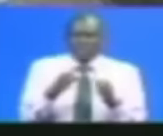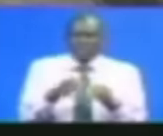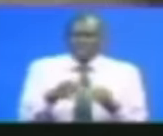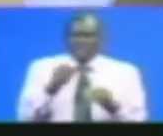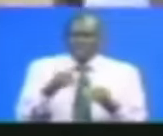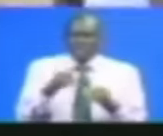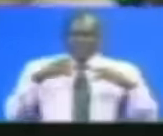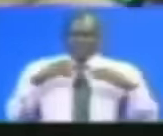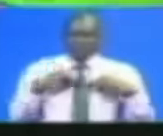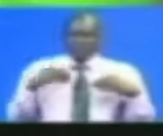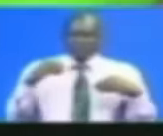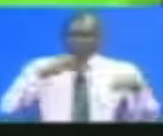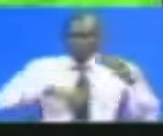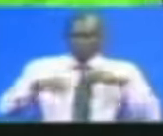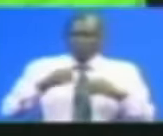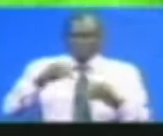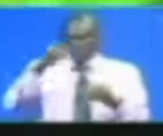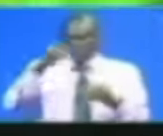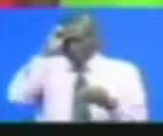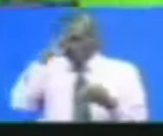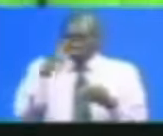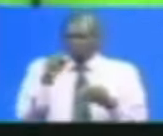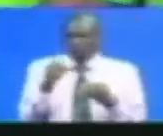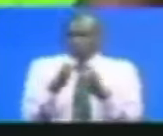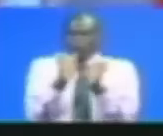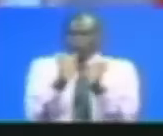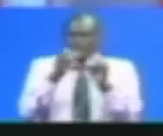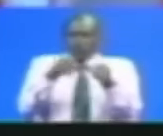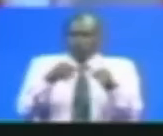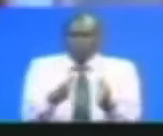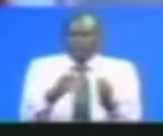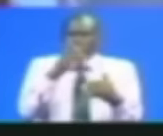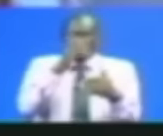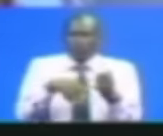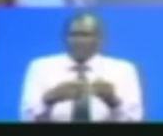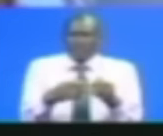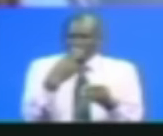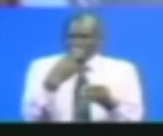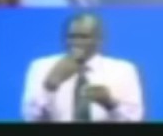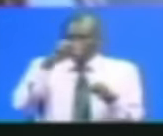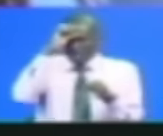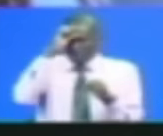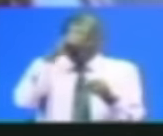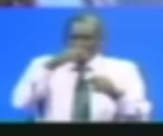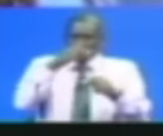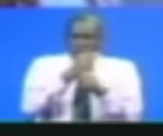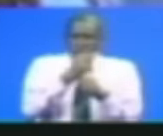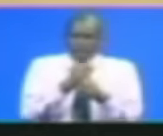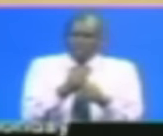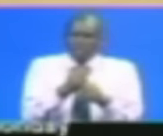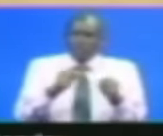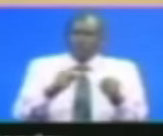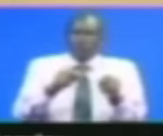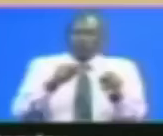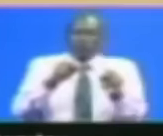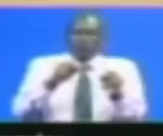in government, coupled with the premise of action taken, however, opens a new chapter in what is seen as the government's efforts to